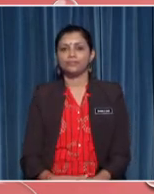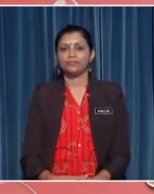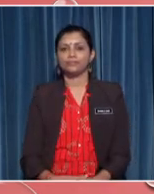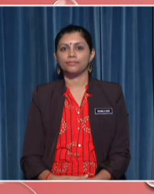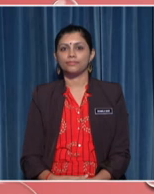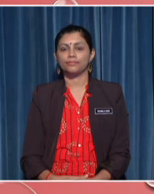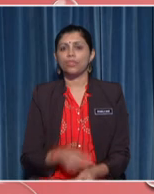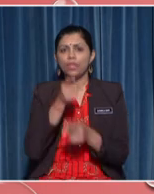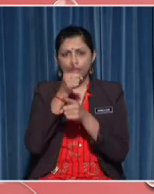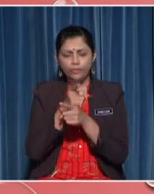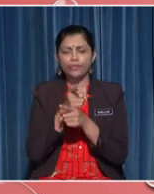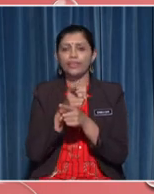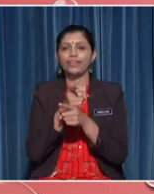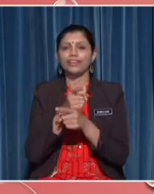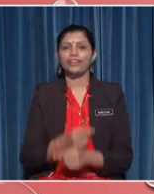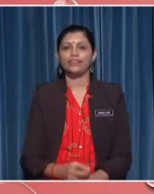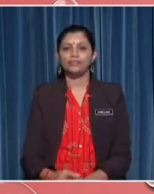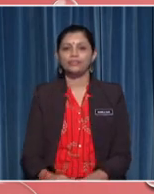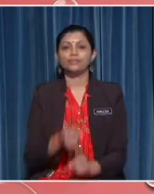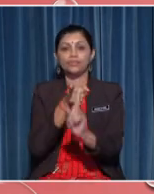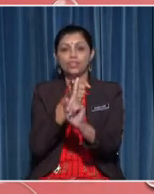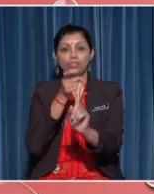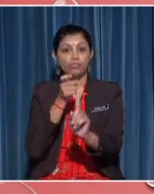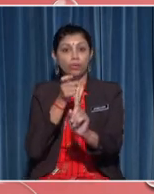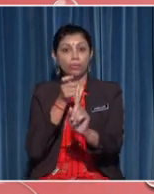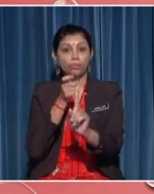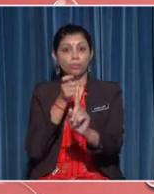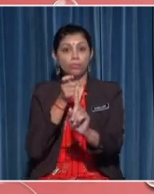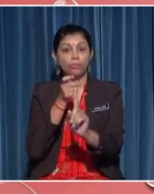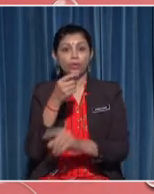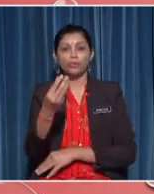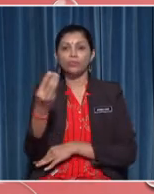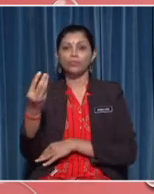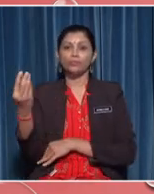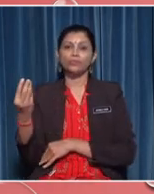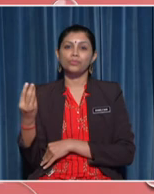You are right! It is from Brunei.